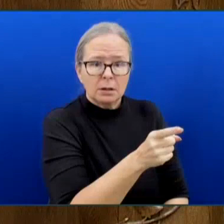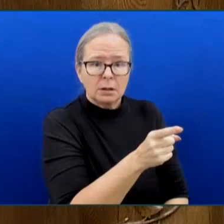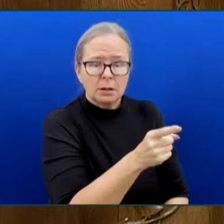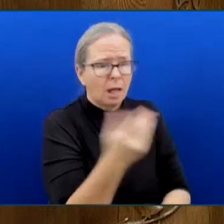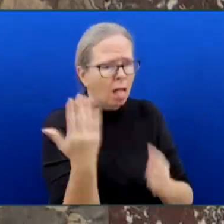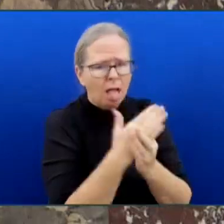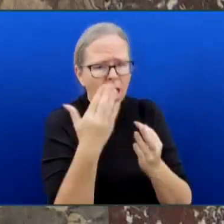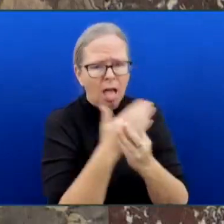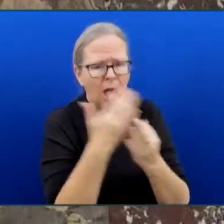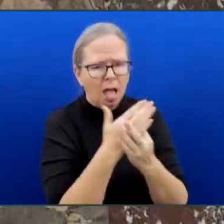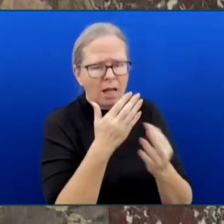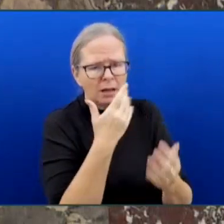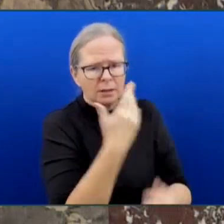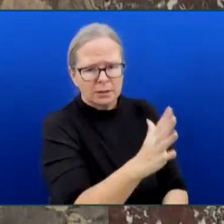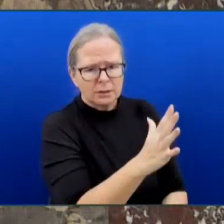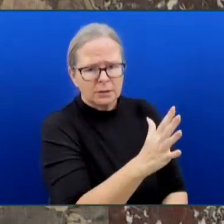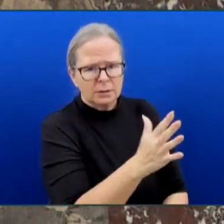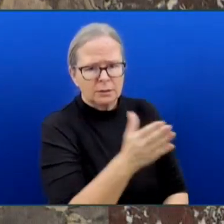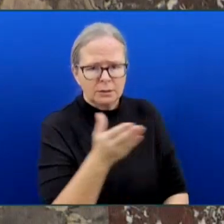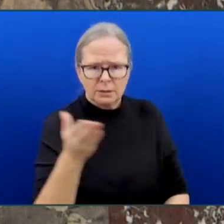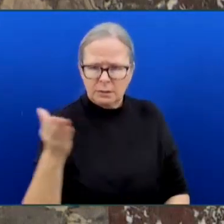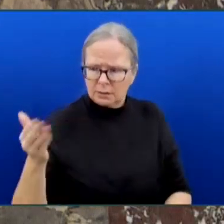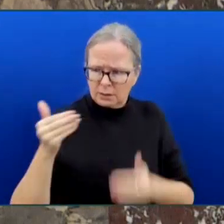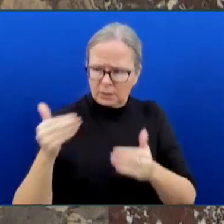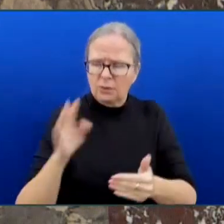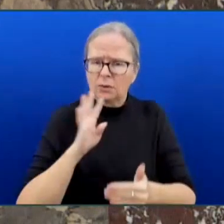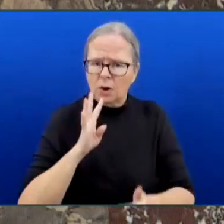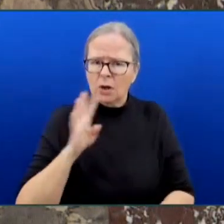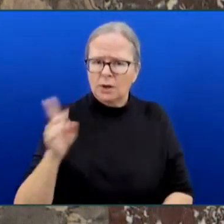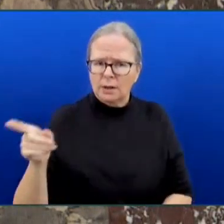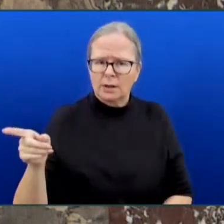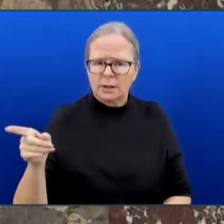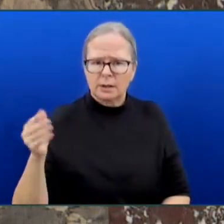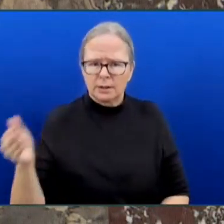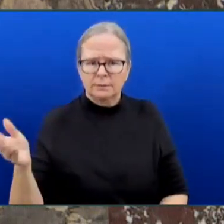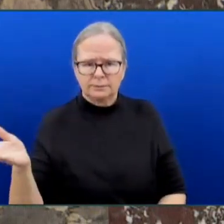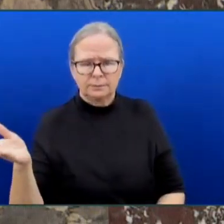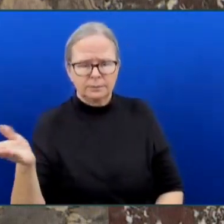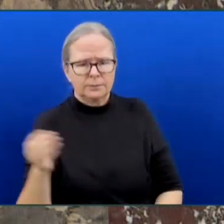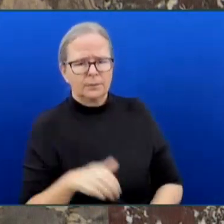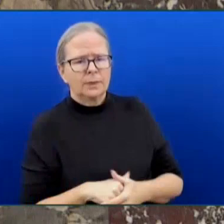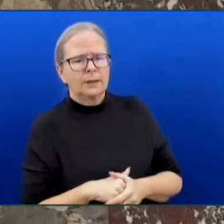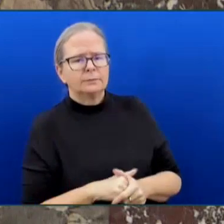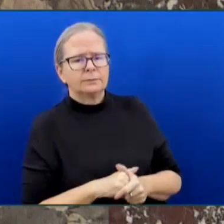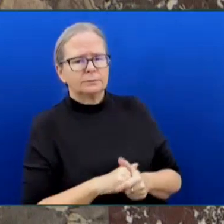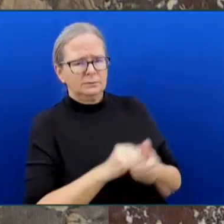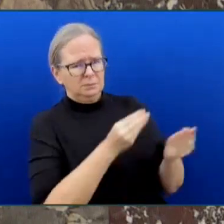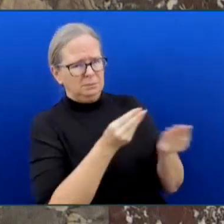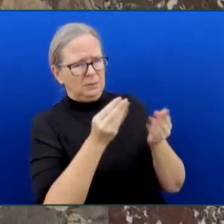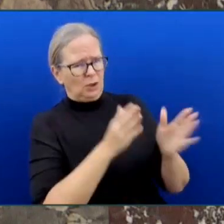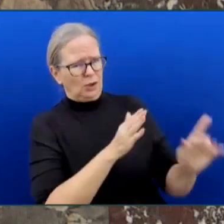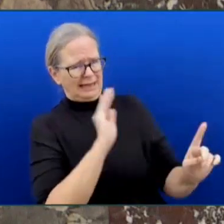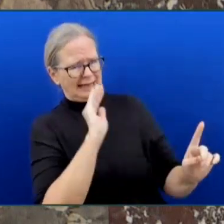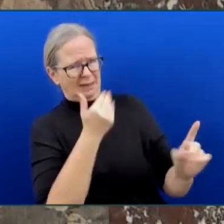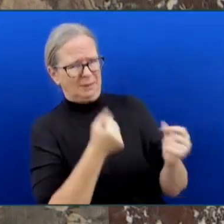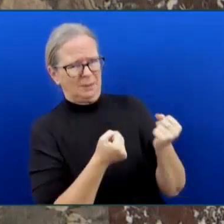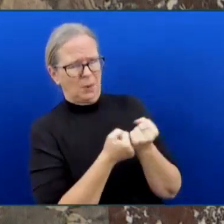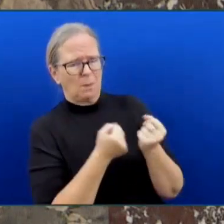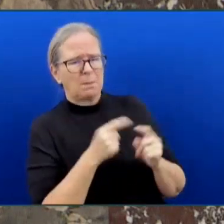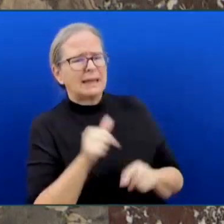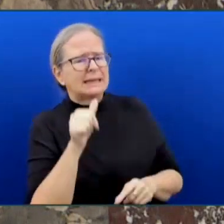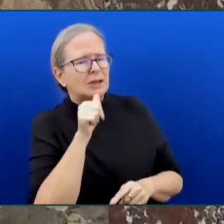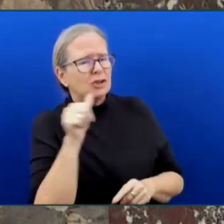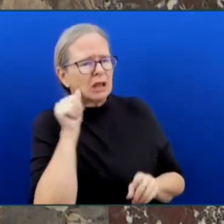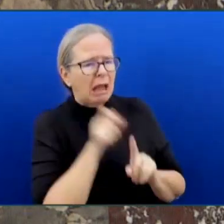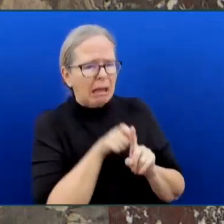you. Honourable Speaker, today they're supporting it supposedly. Yesterday, it was all about attacking our Clean BC plan that's